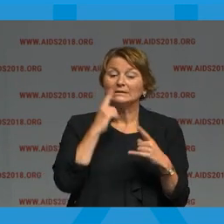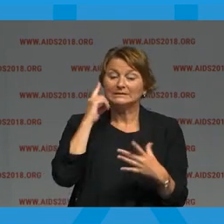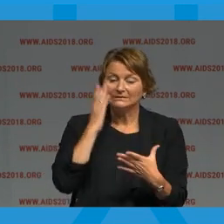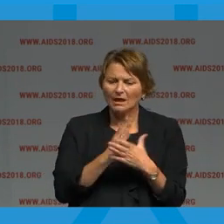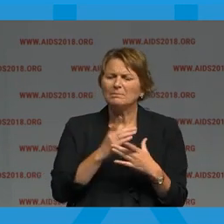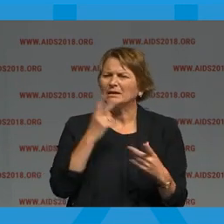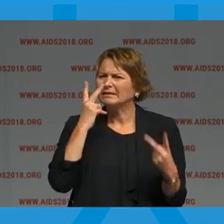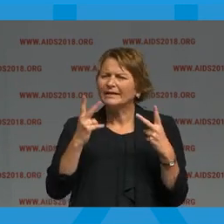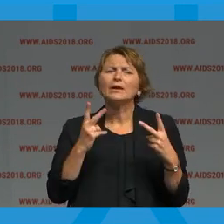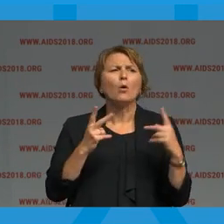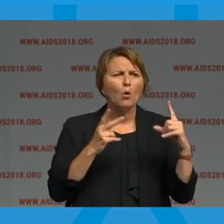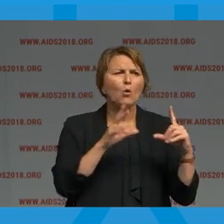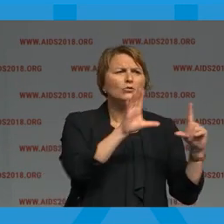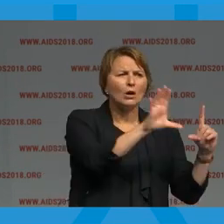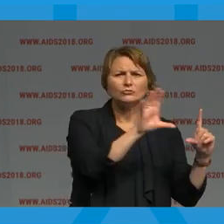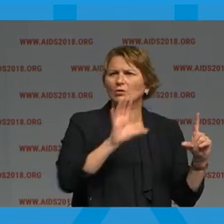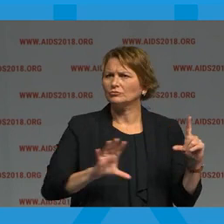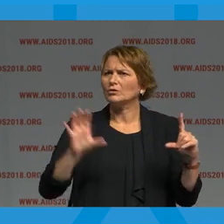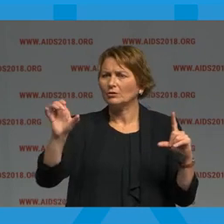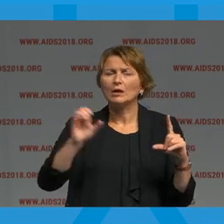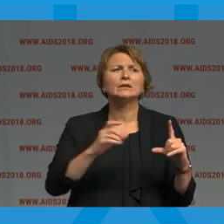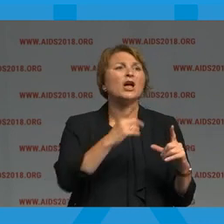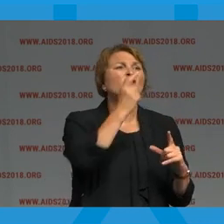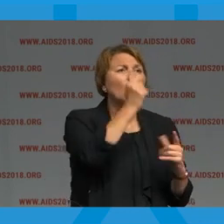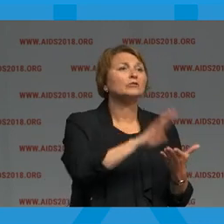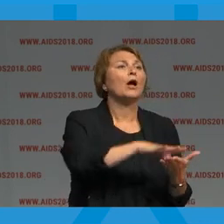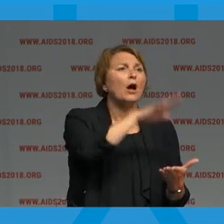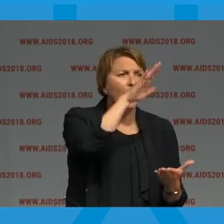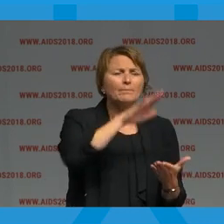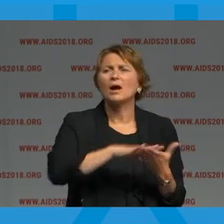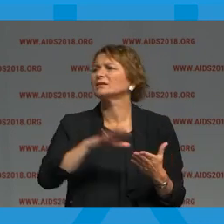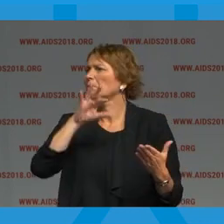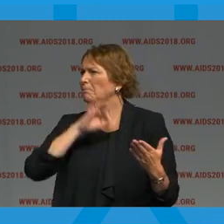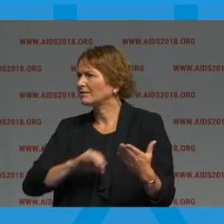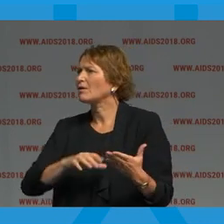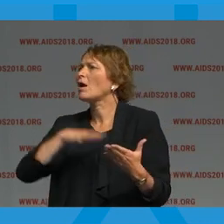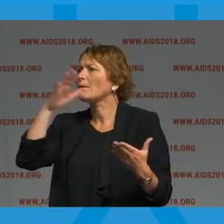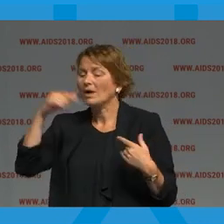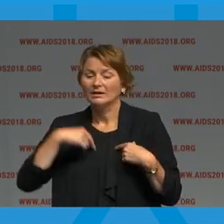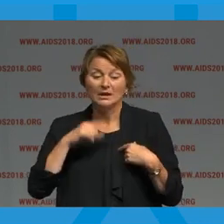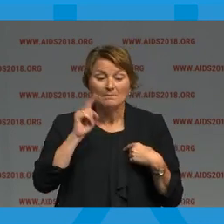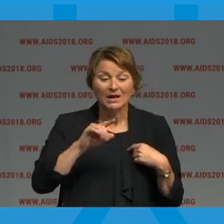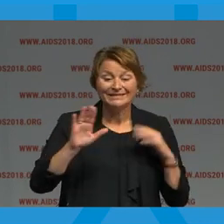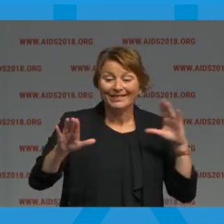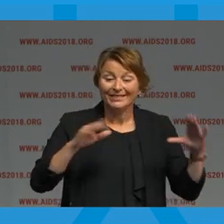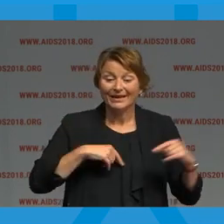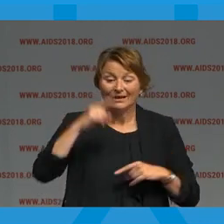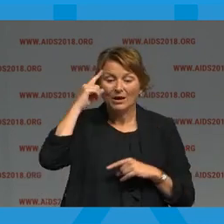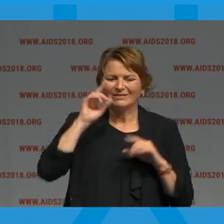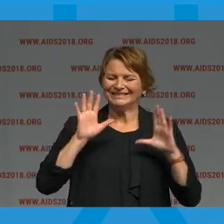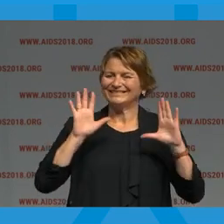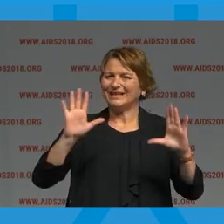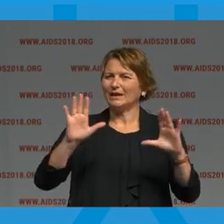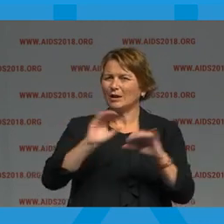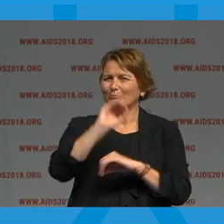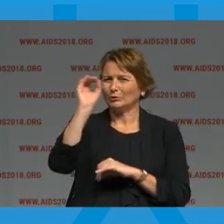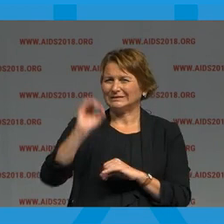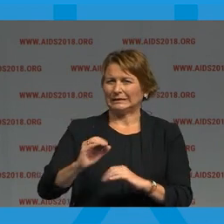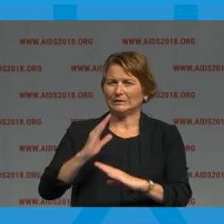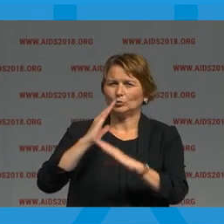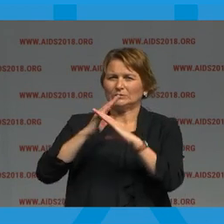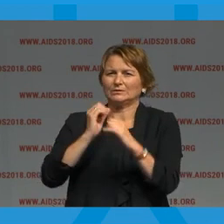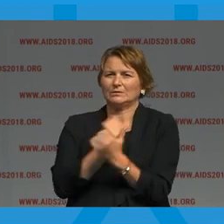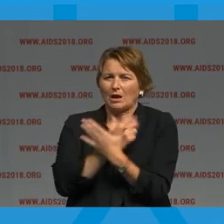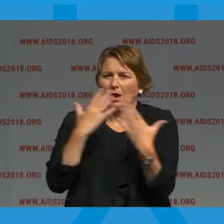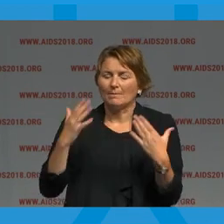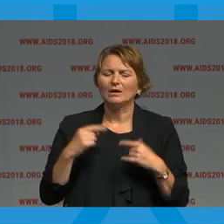Also, equity in access has to be considered. Be reminded of the 10% resistance on efavirenz, so we need to weigh cost and benefit of